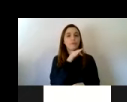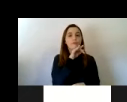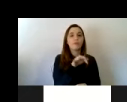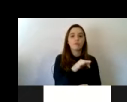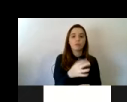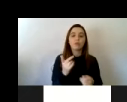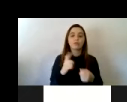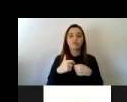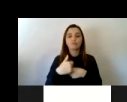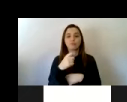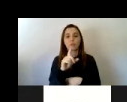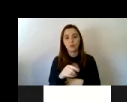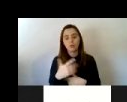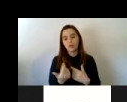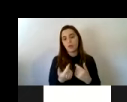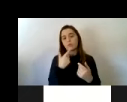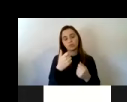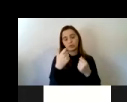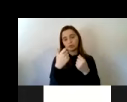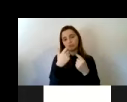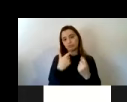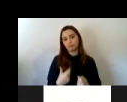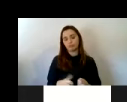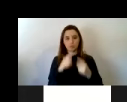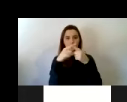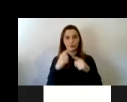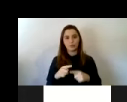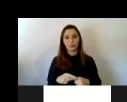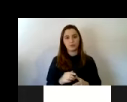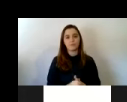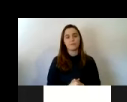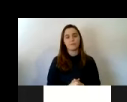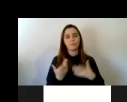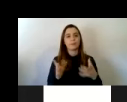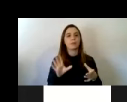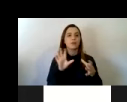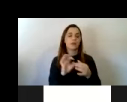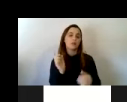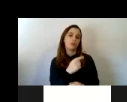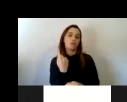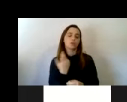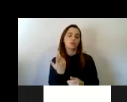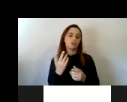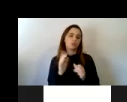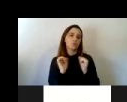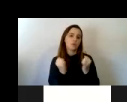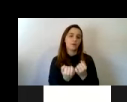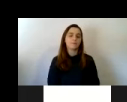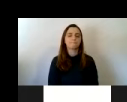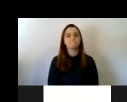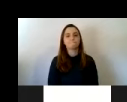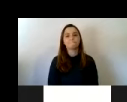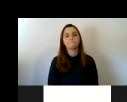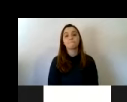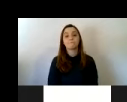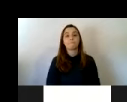also different kind of question that have to do with all our society. And this is how the visitors we